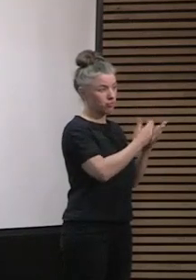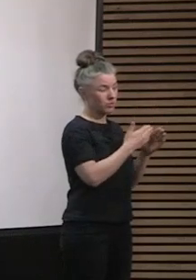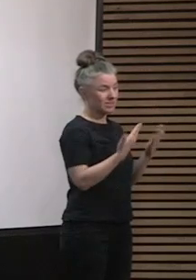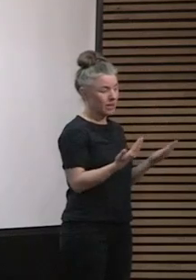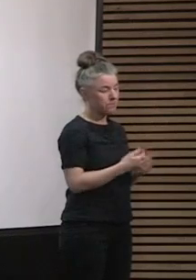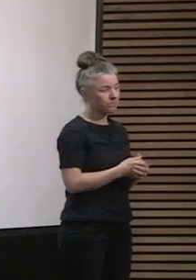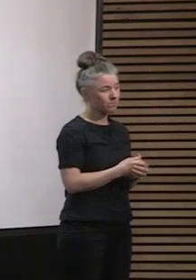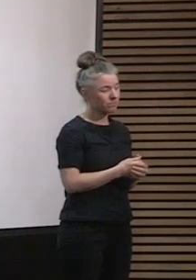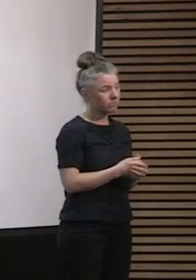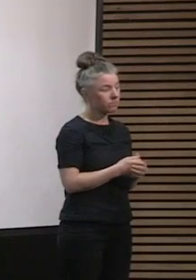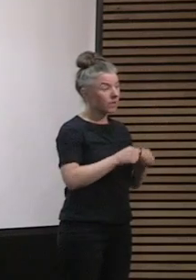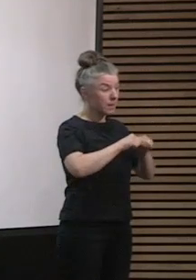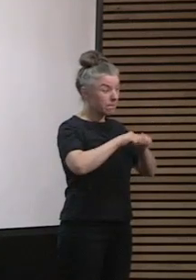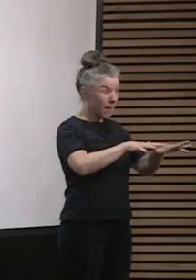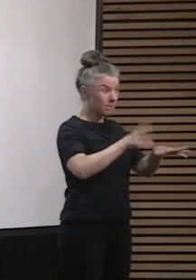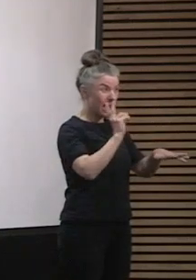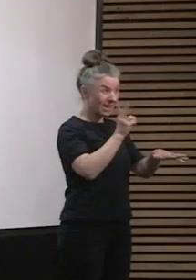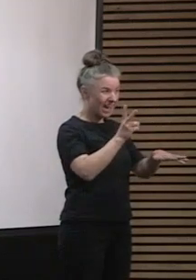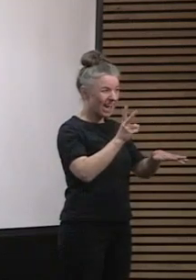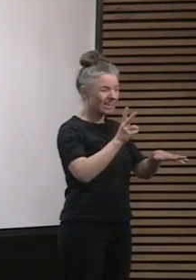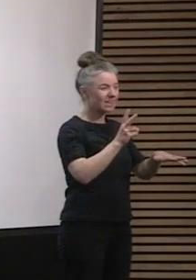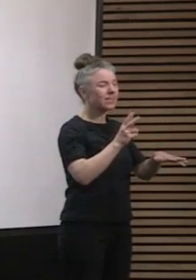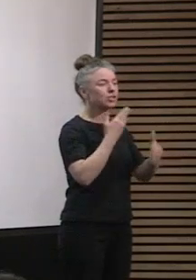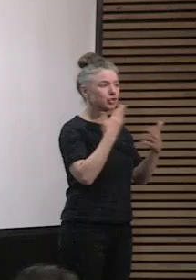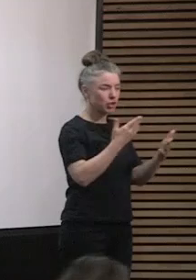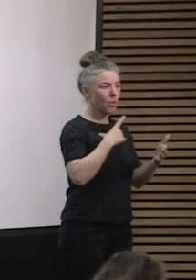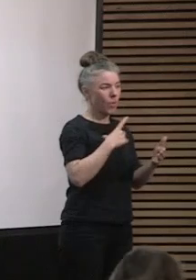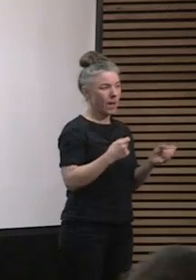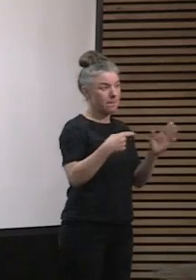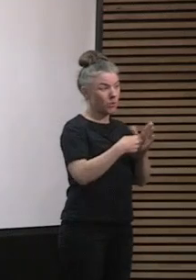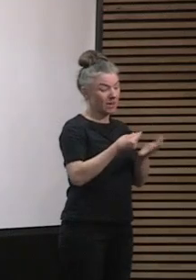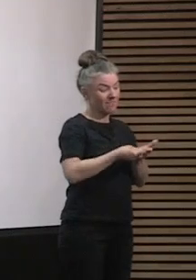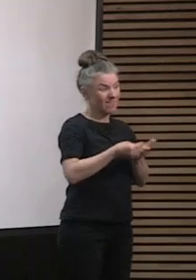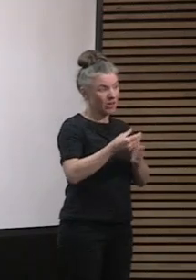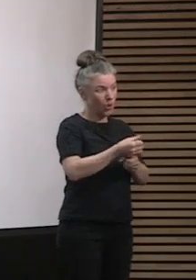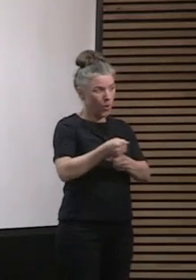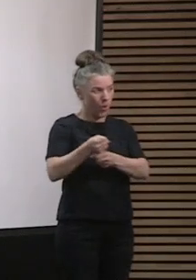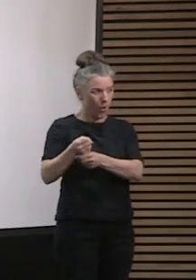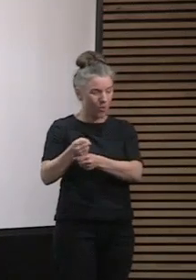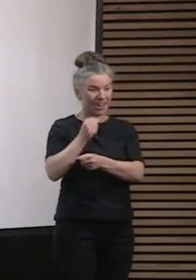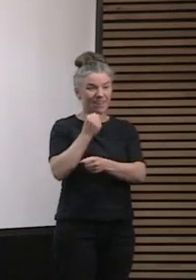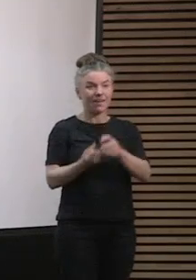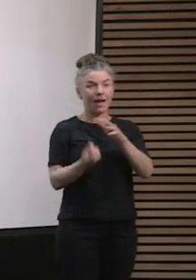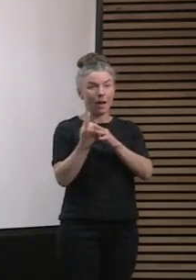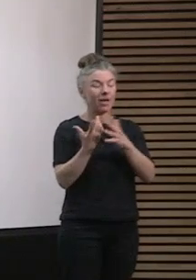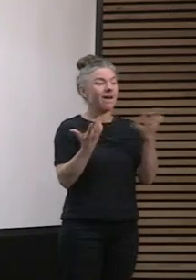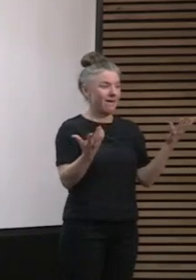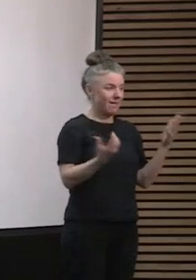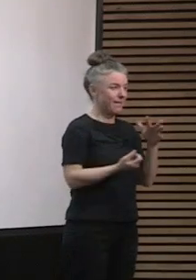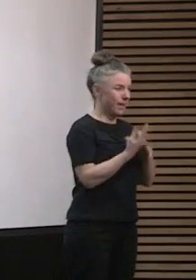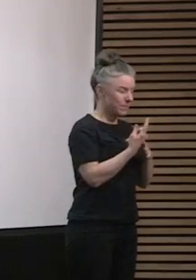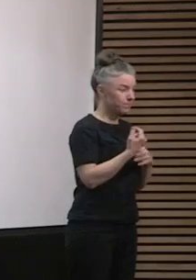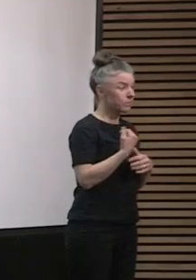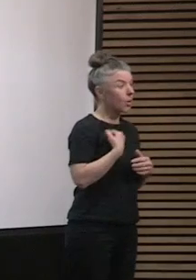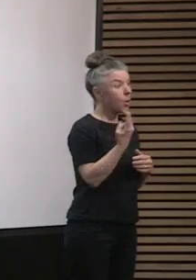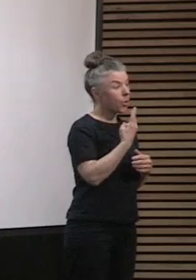prudently held back money in the COVID fund to support the economy in the event of a further rainy day. We also have money remaining